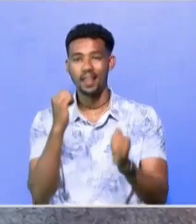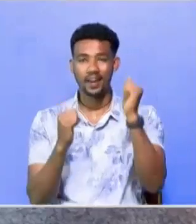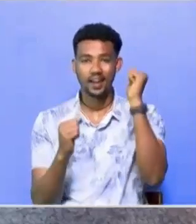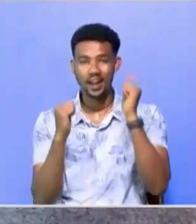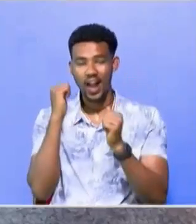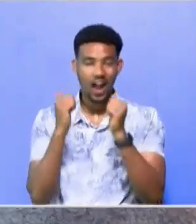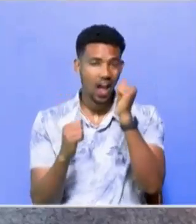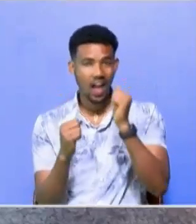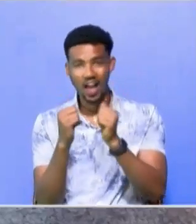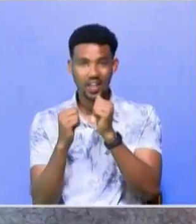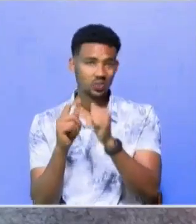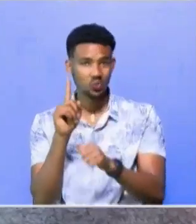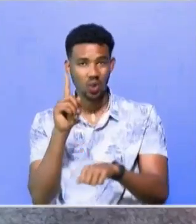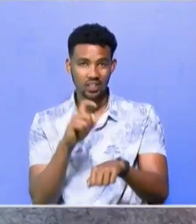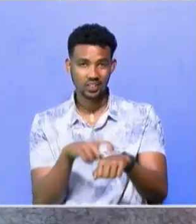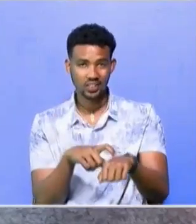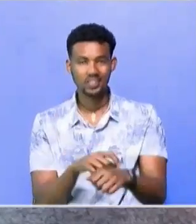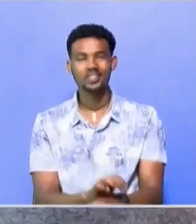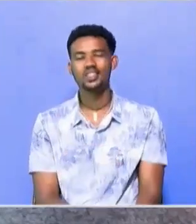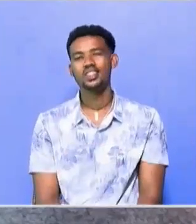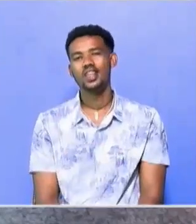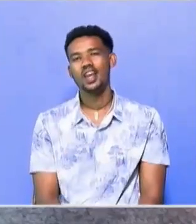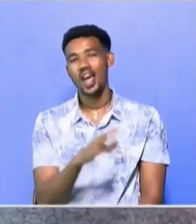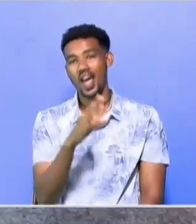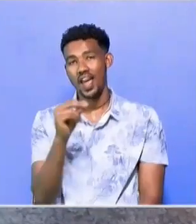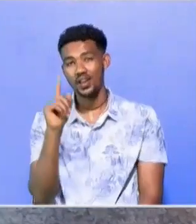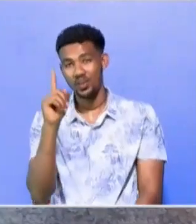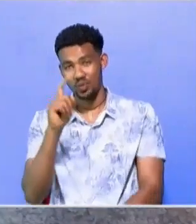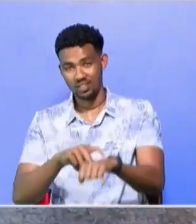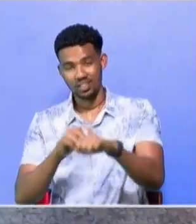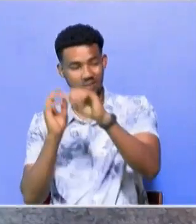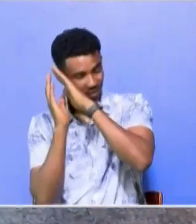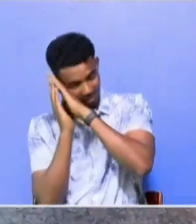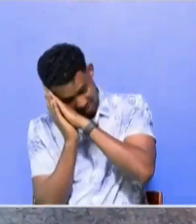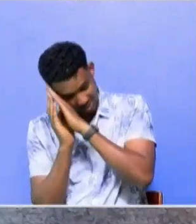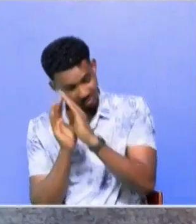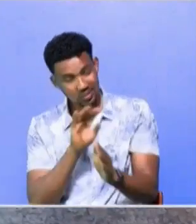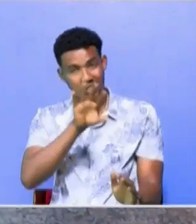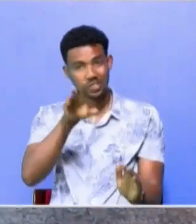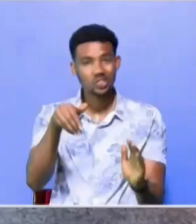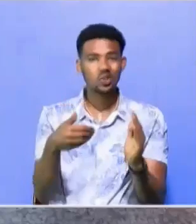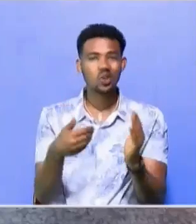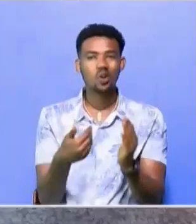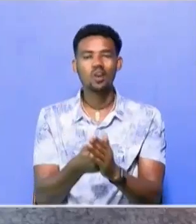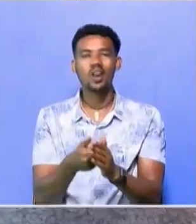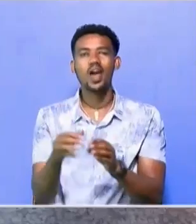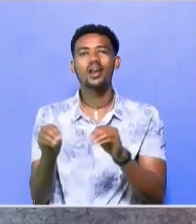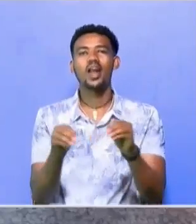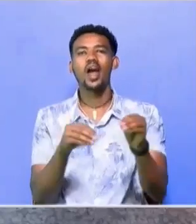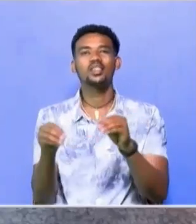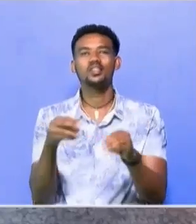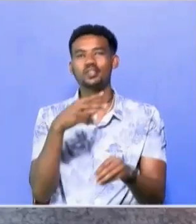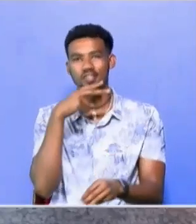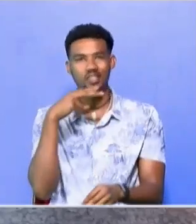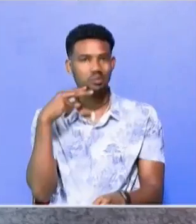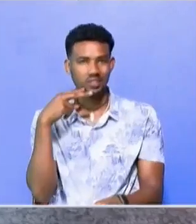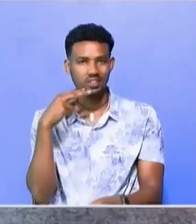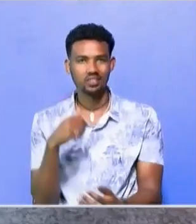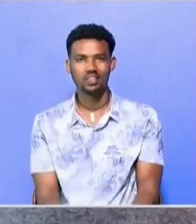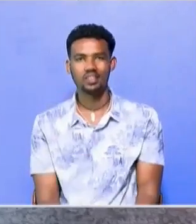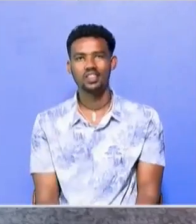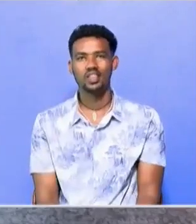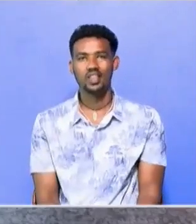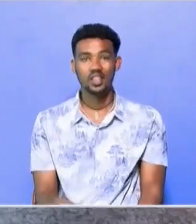run once, and sleep once. These all are action words.